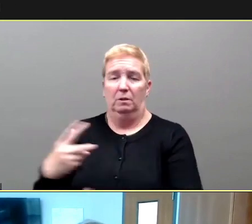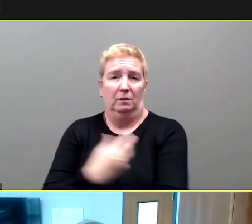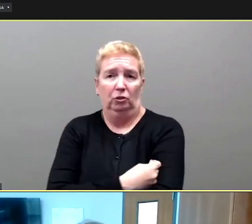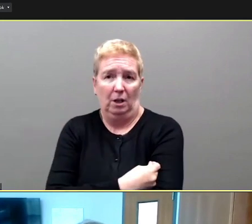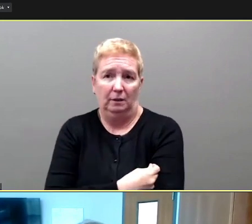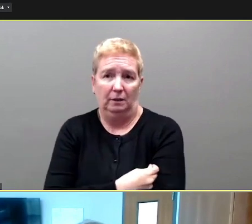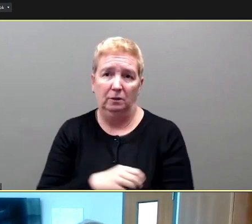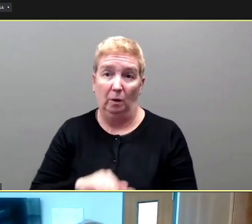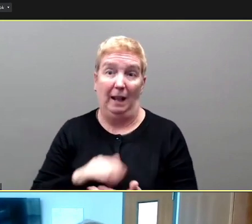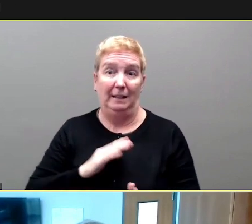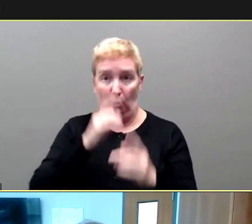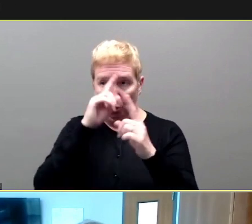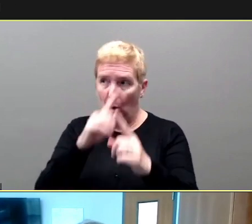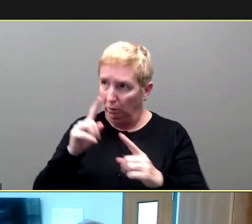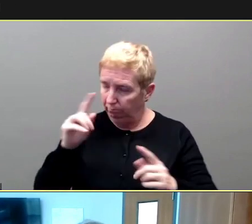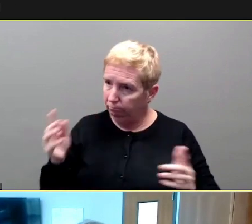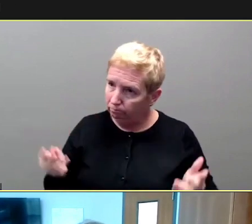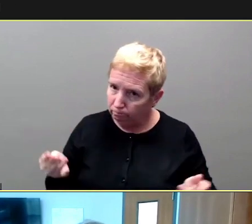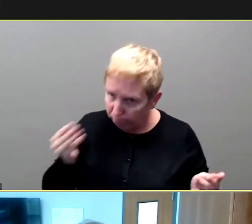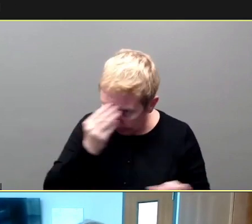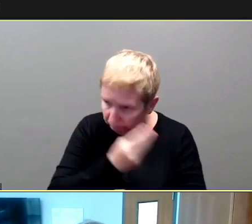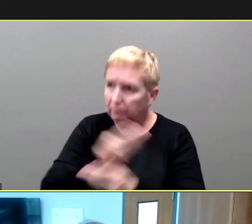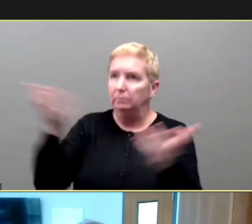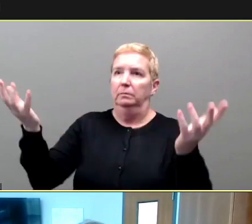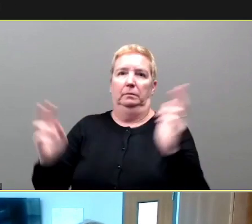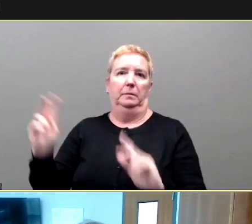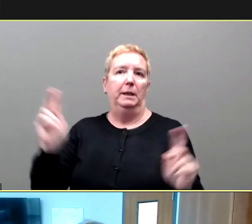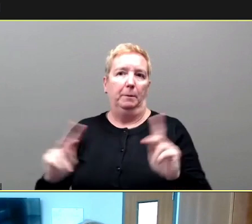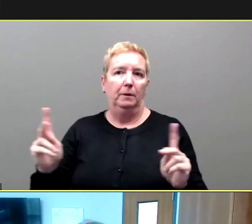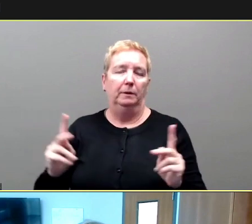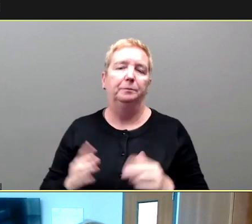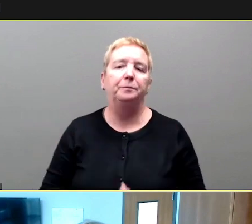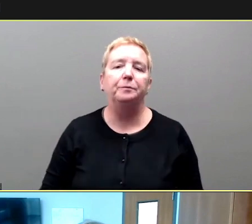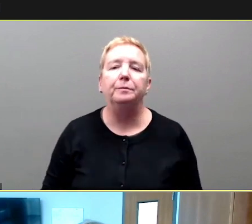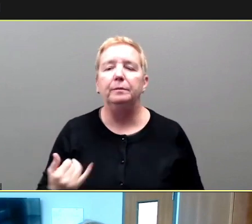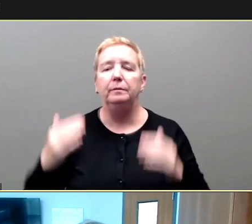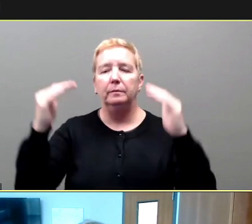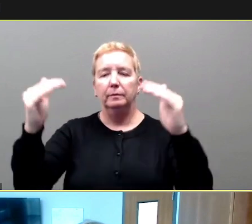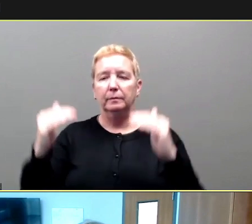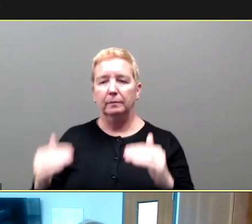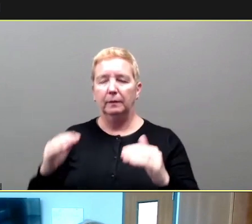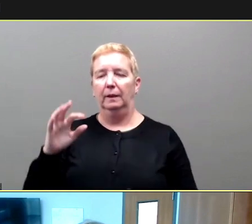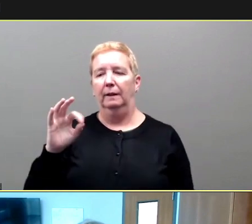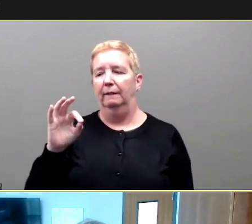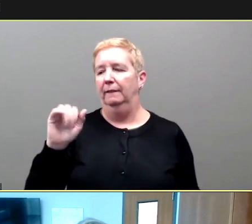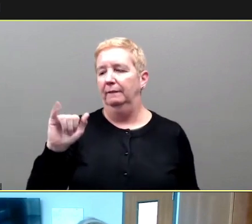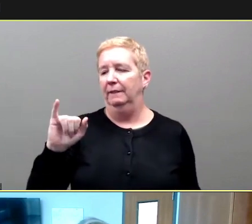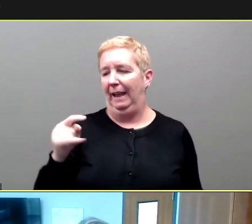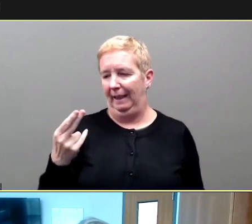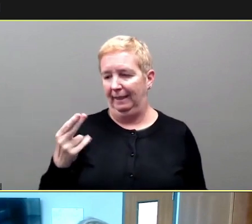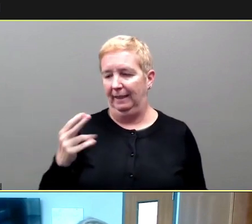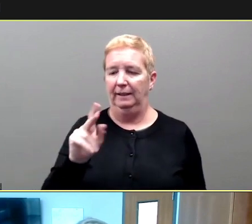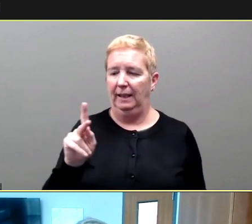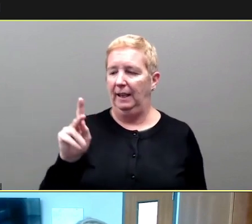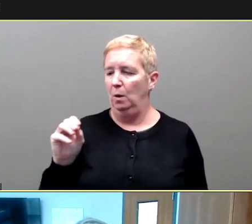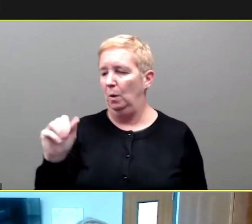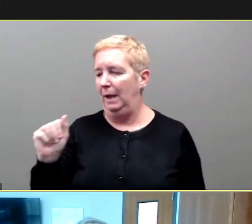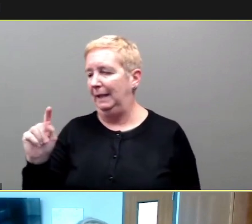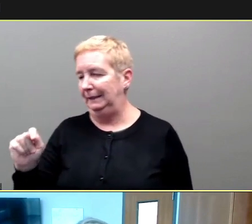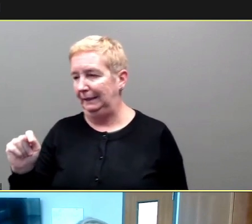All right, thanks, Chris. Next, we're going to go to Faith from KRQE 7. She's the